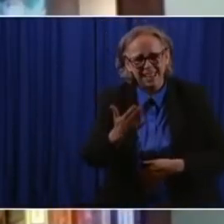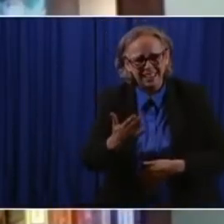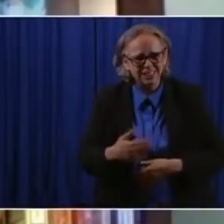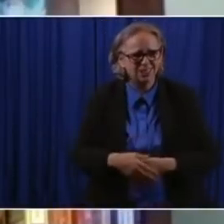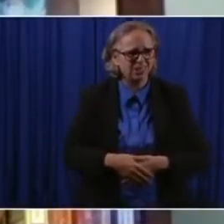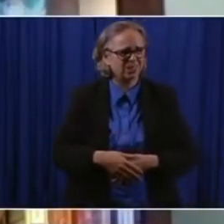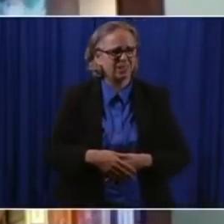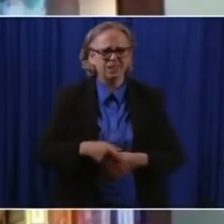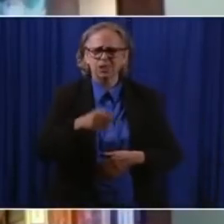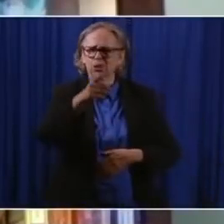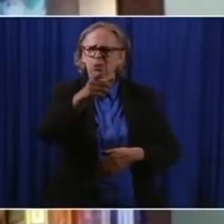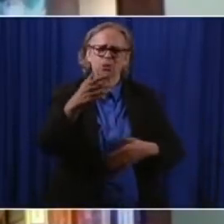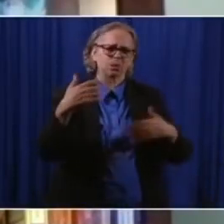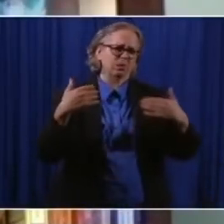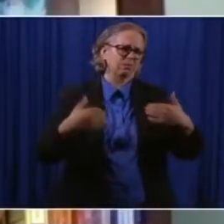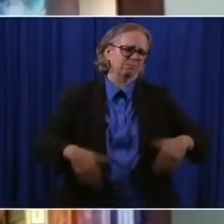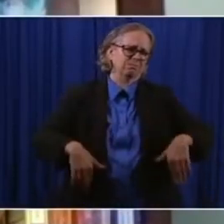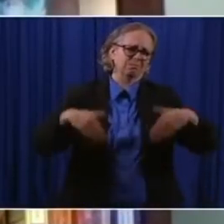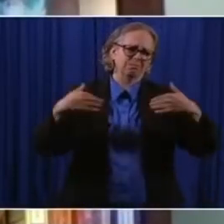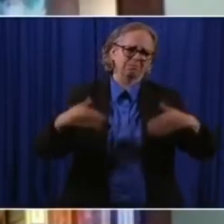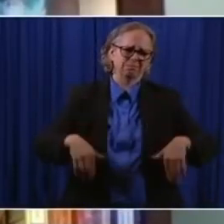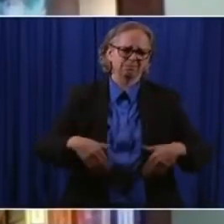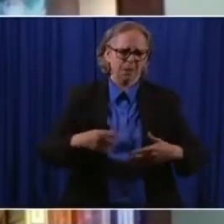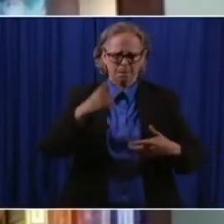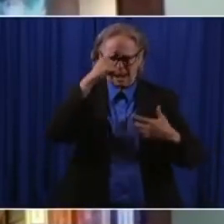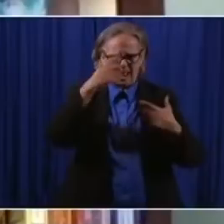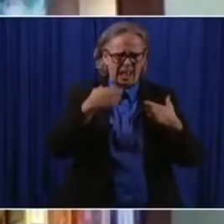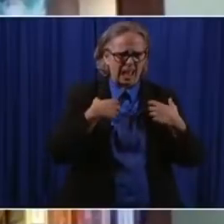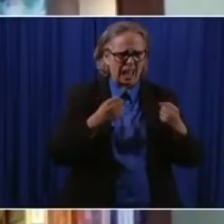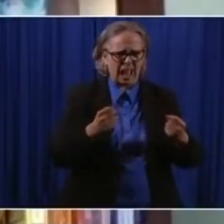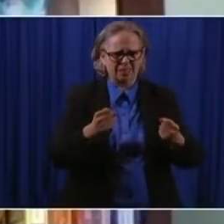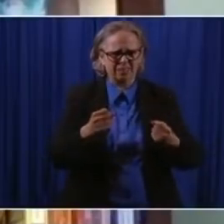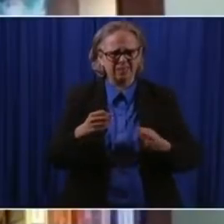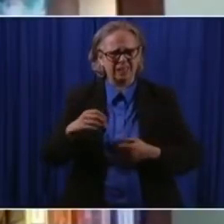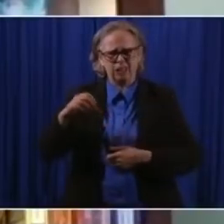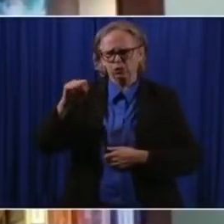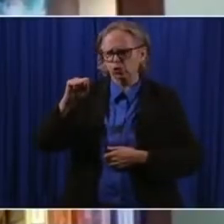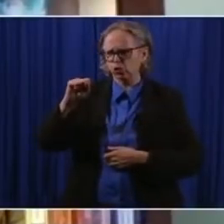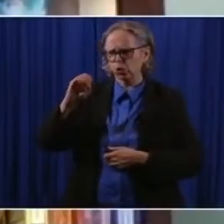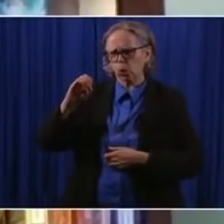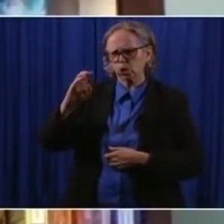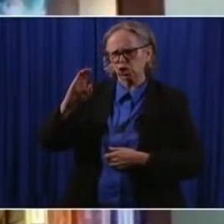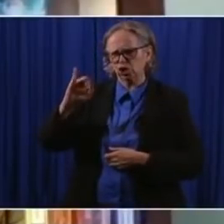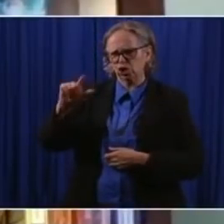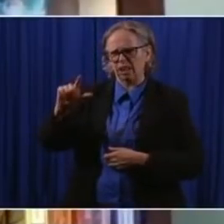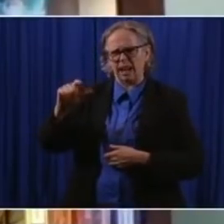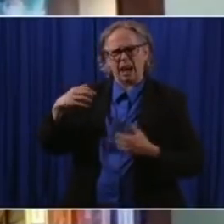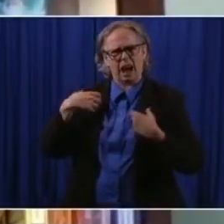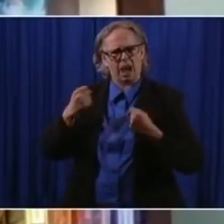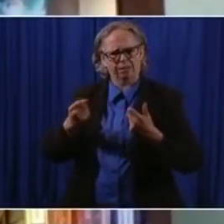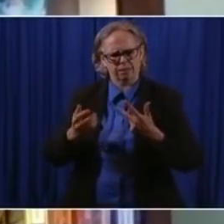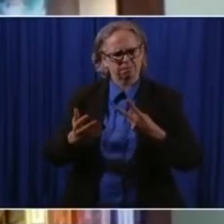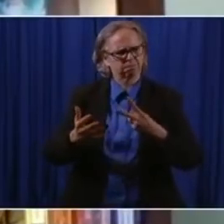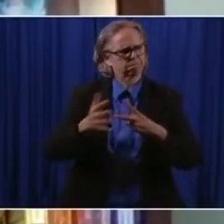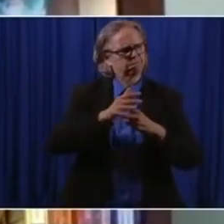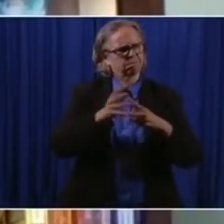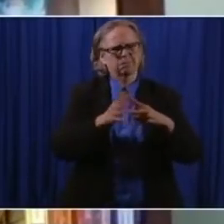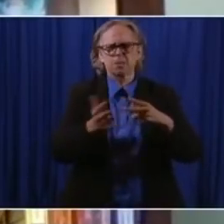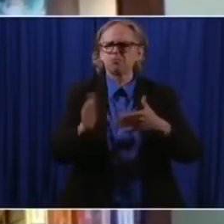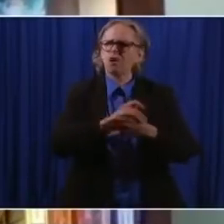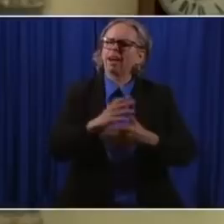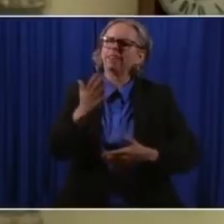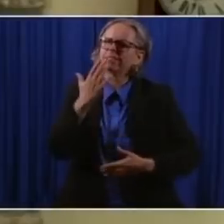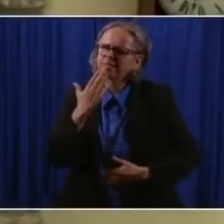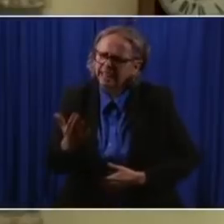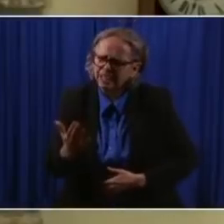social emotional health a consistent and central part of this conversation as we move through this pandemic. Well, tell us what parents